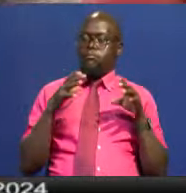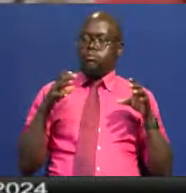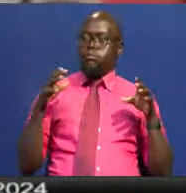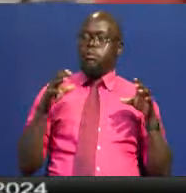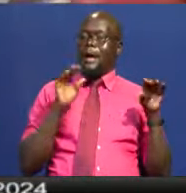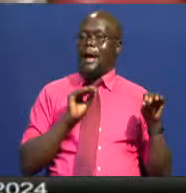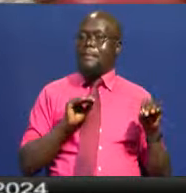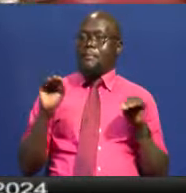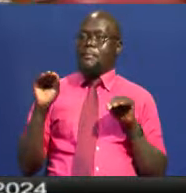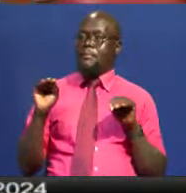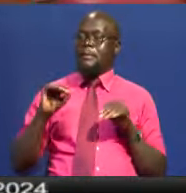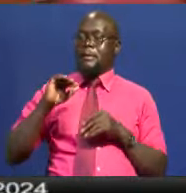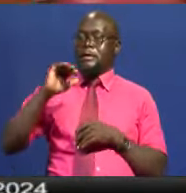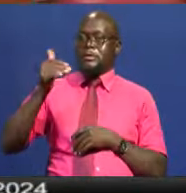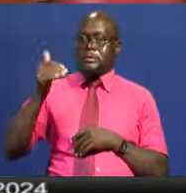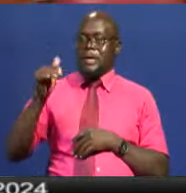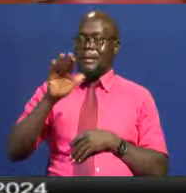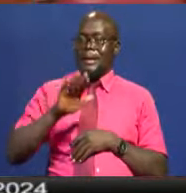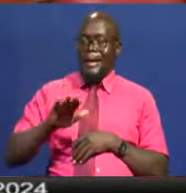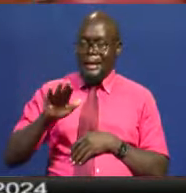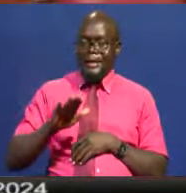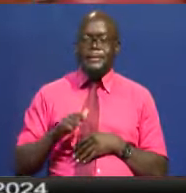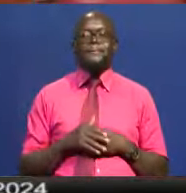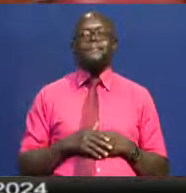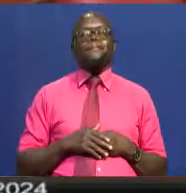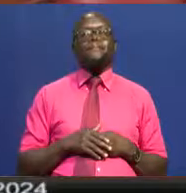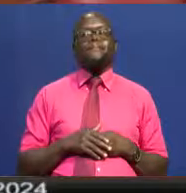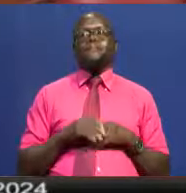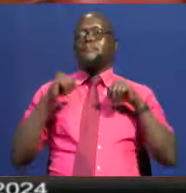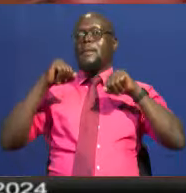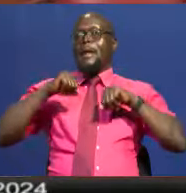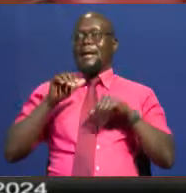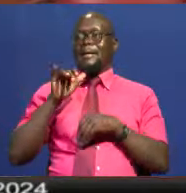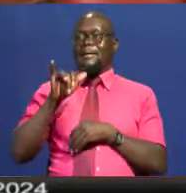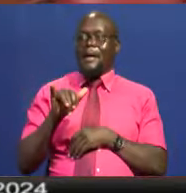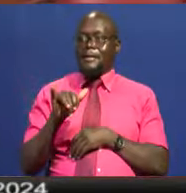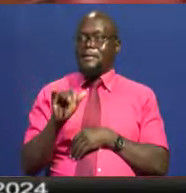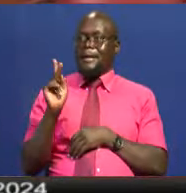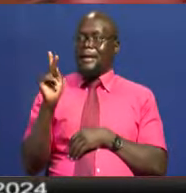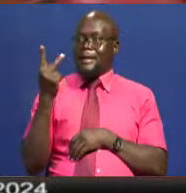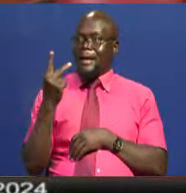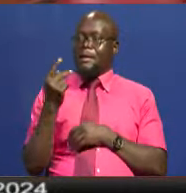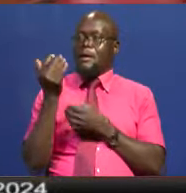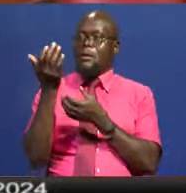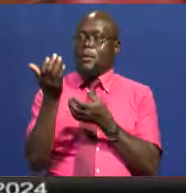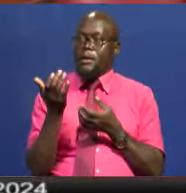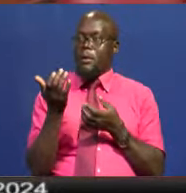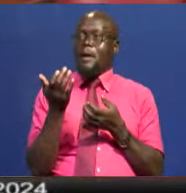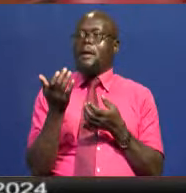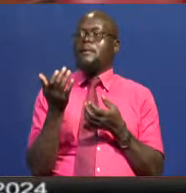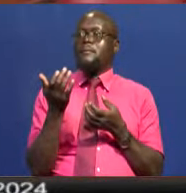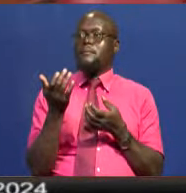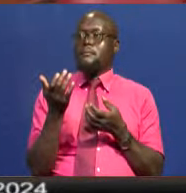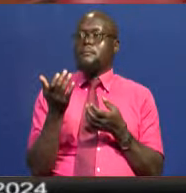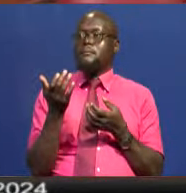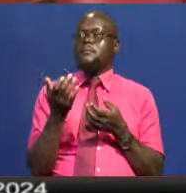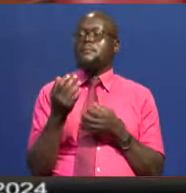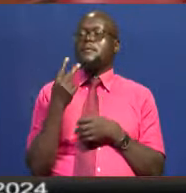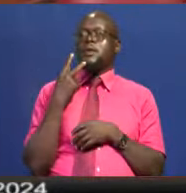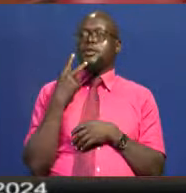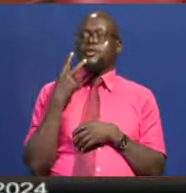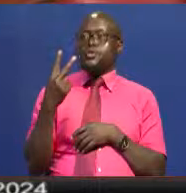the migration to the urban centers. And they agreed that in Kenya we require approximately